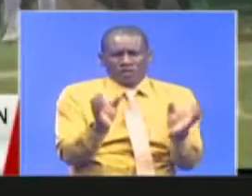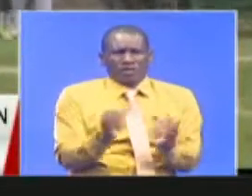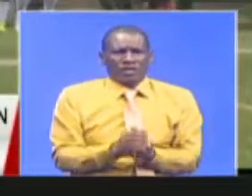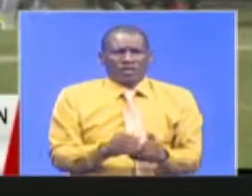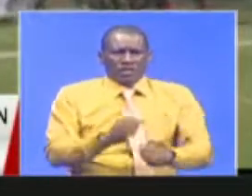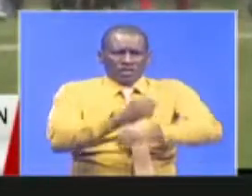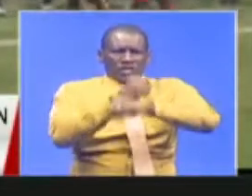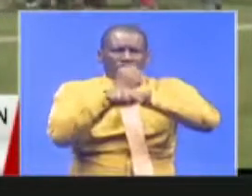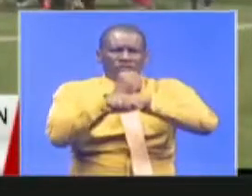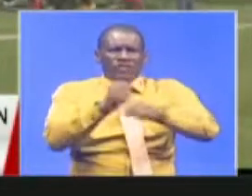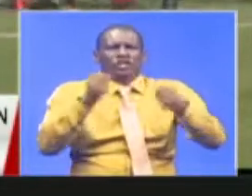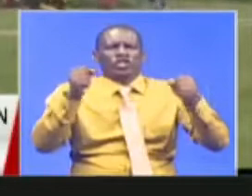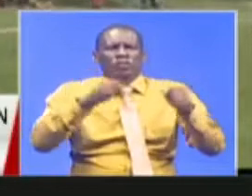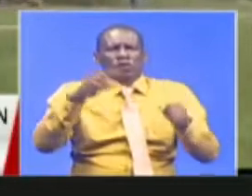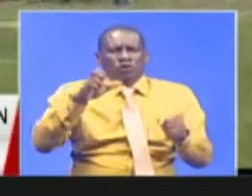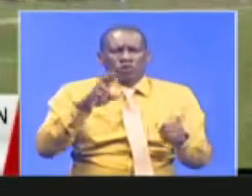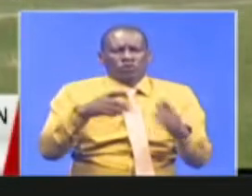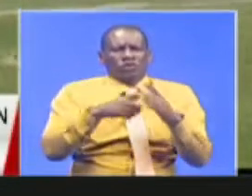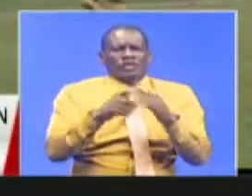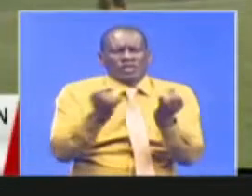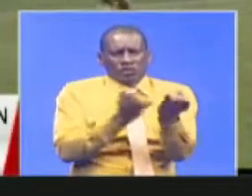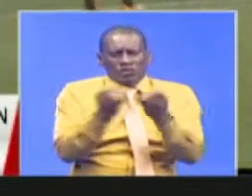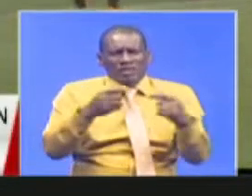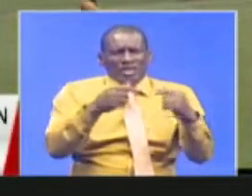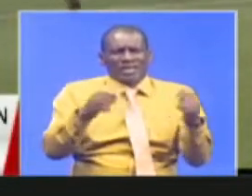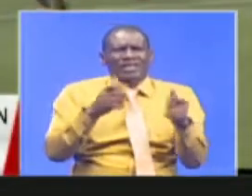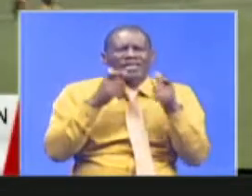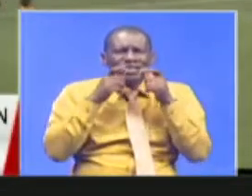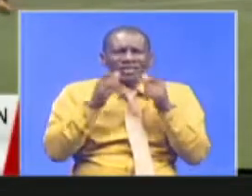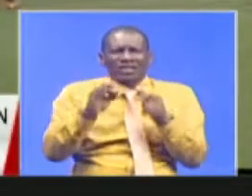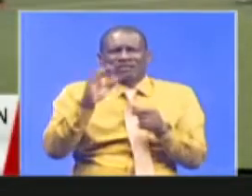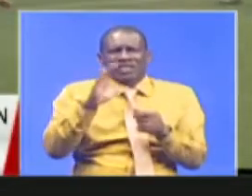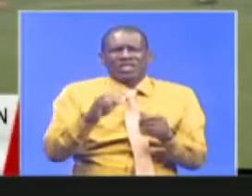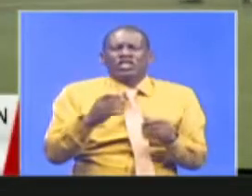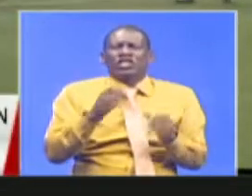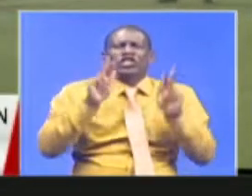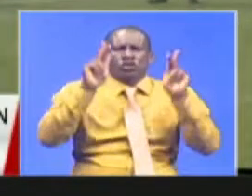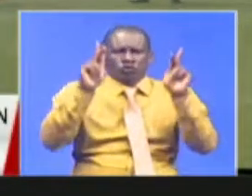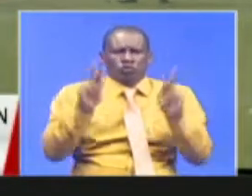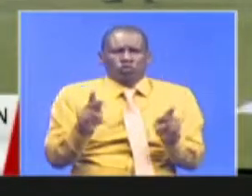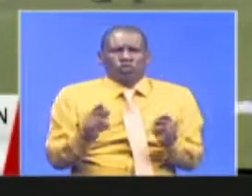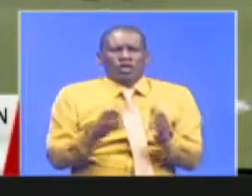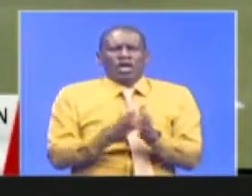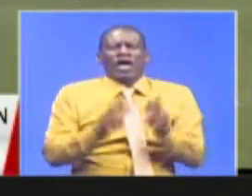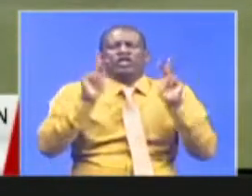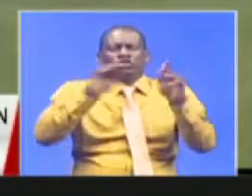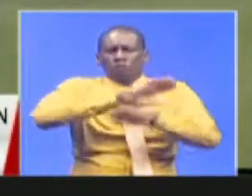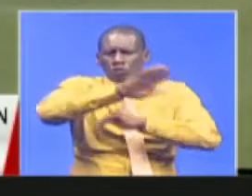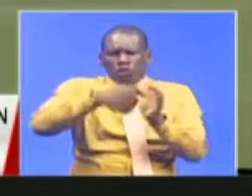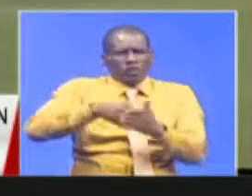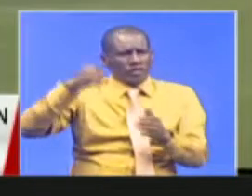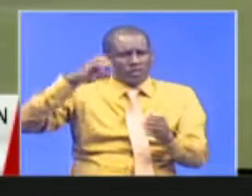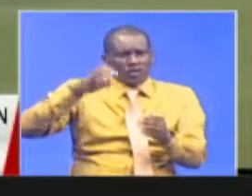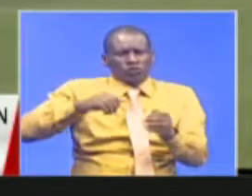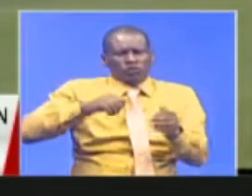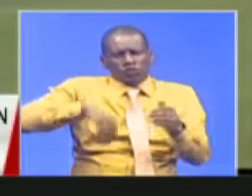Defending champions Gor Mahia start their campaign on Saturday against Tusk FC at the Moi Stadium in Kisumu, with Kisumu All-Stars facing